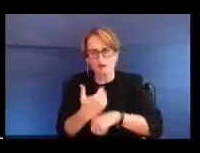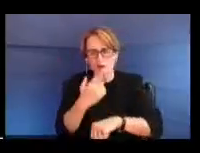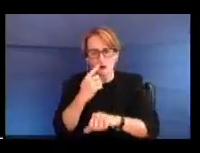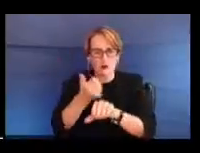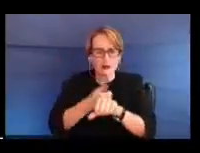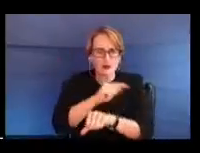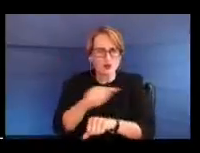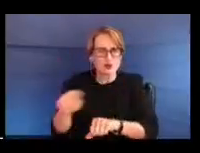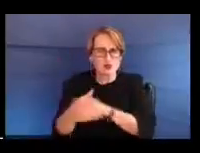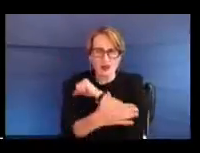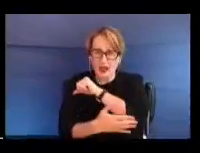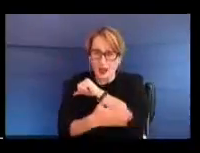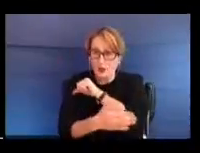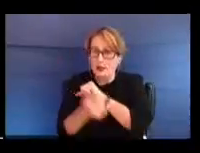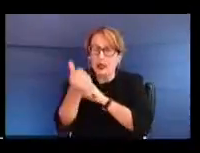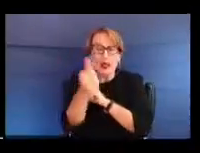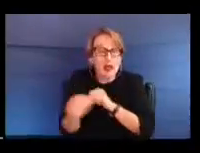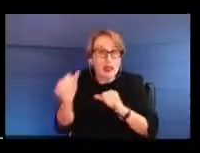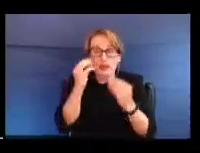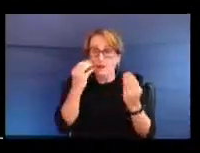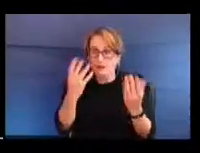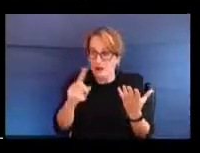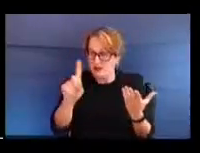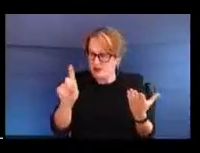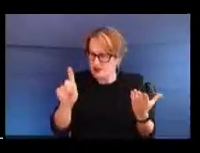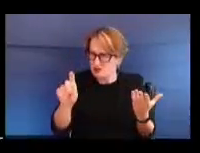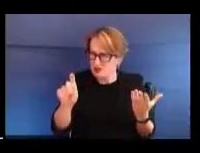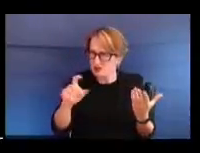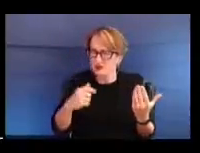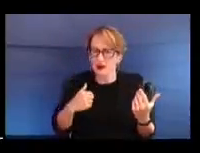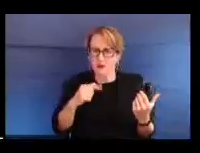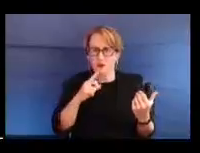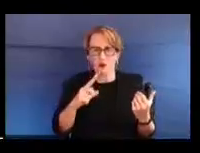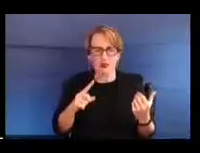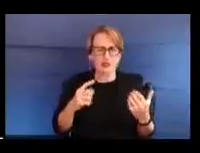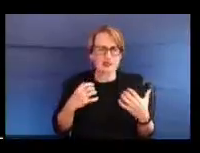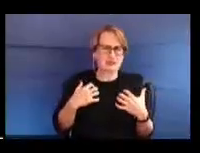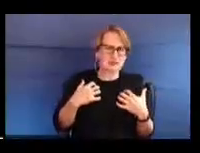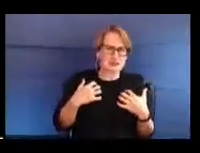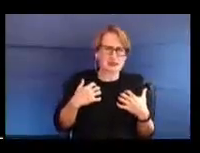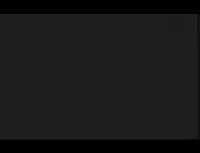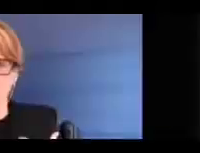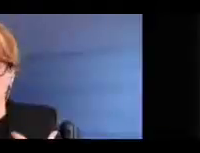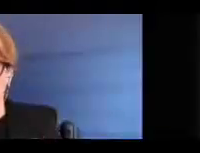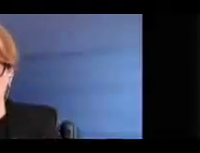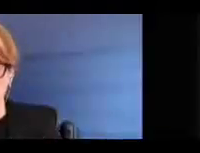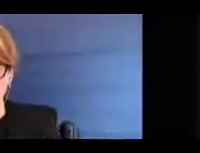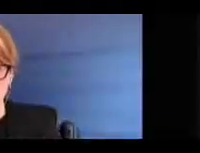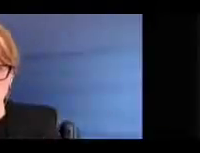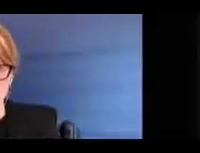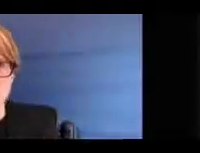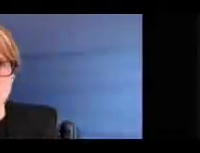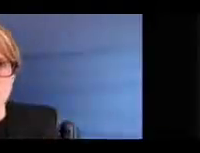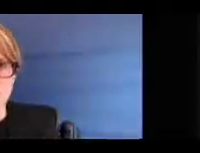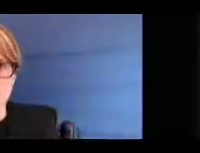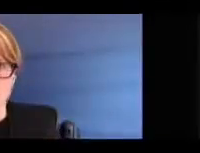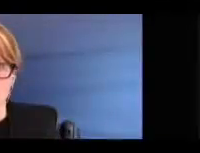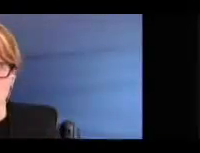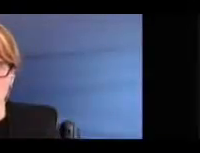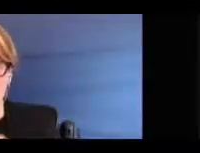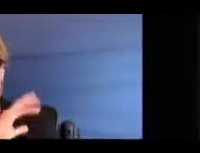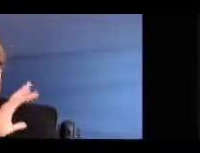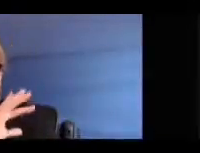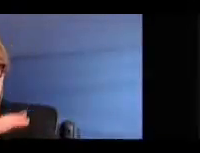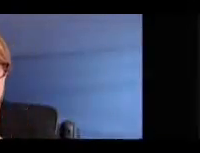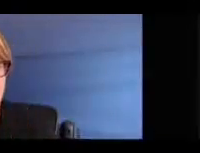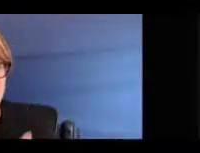I'm really nervous about we had all this time and we're going to lose that time to